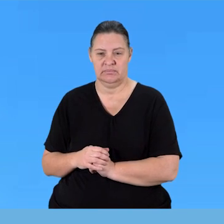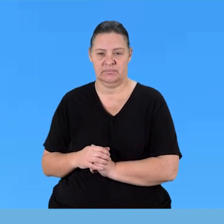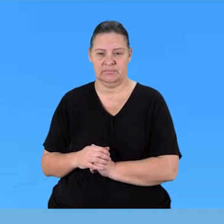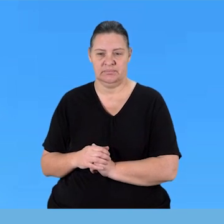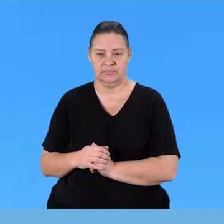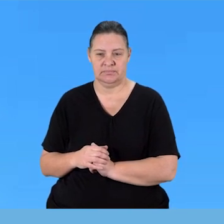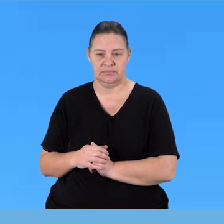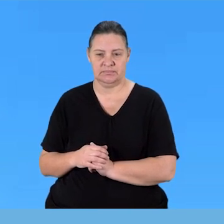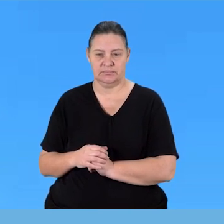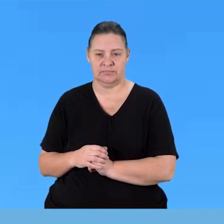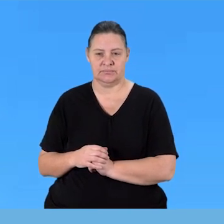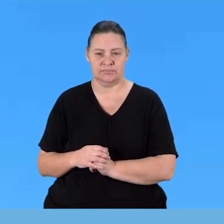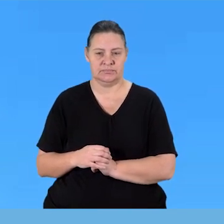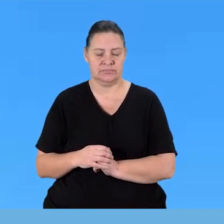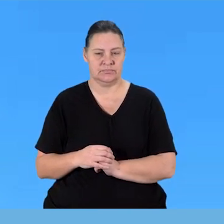dioxide.